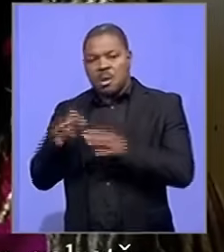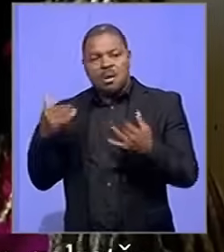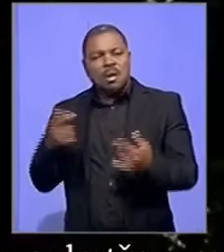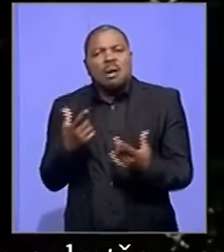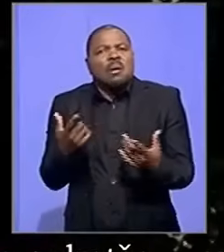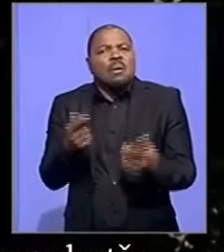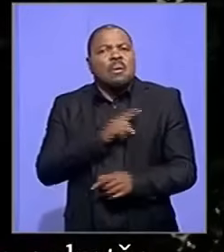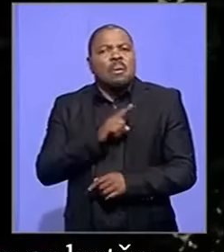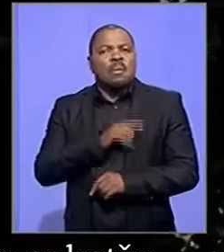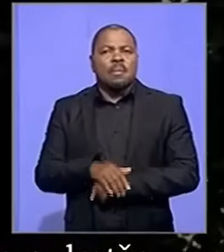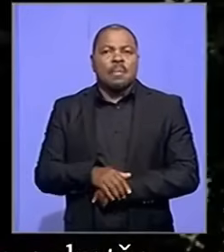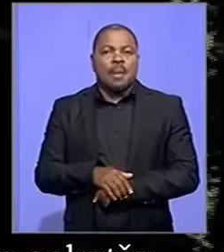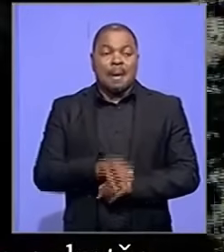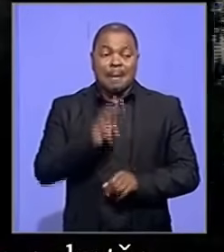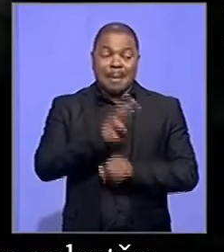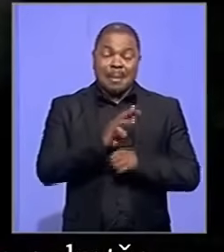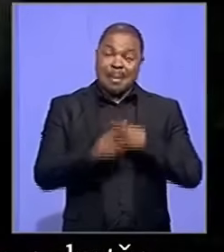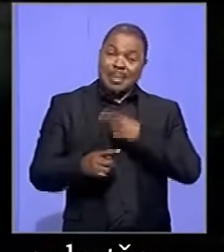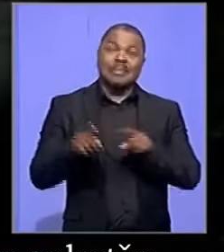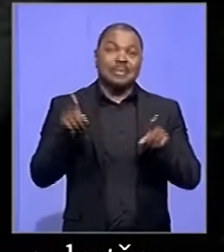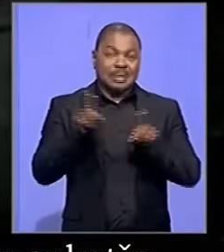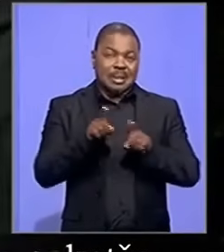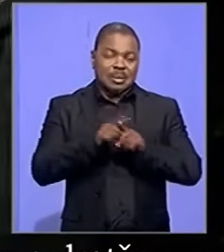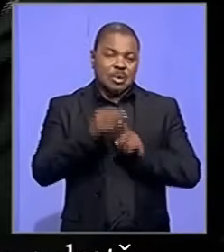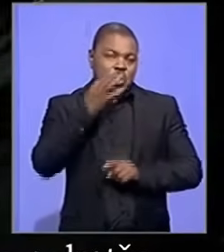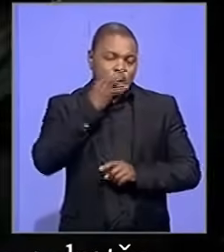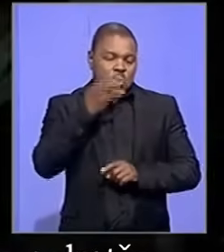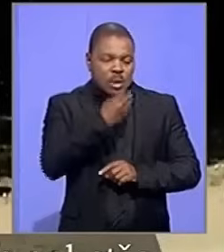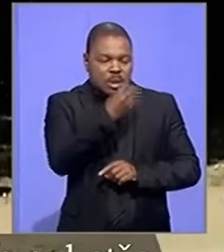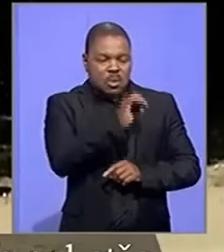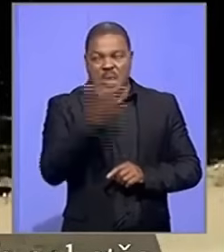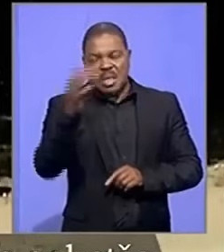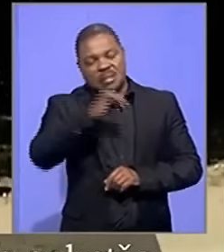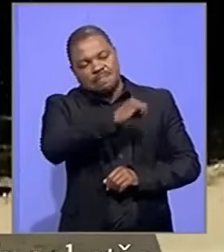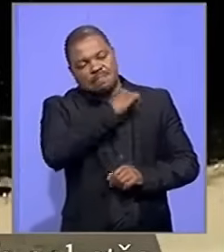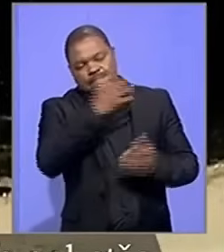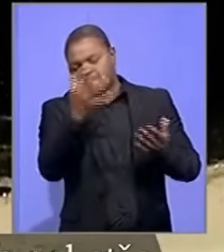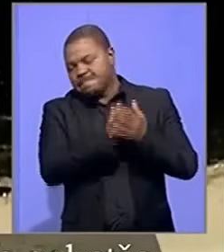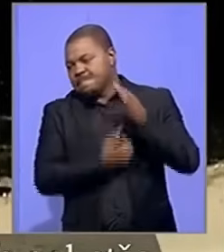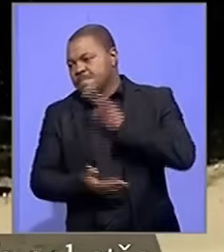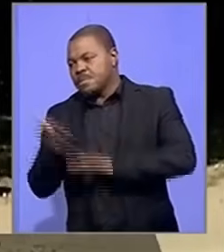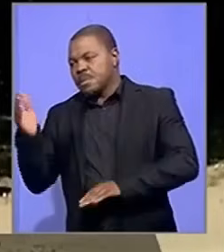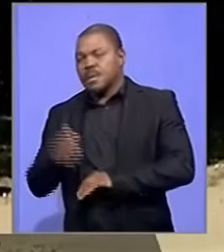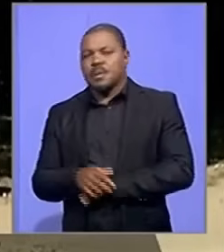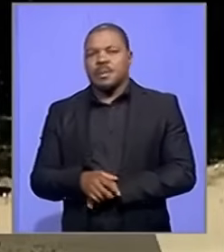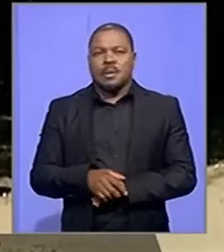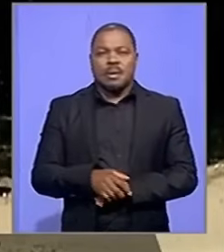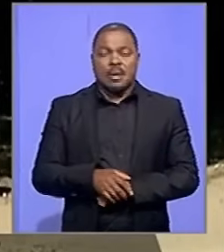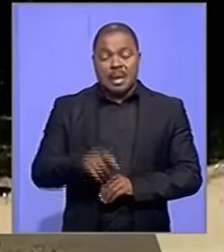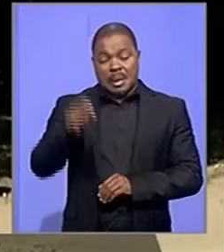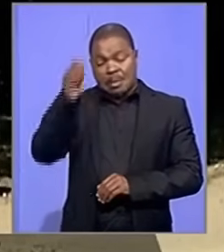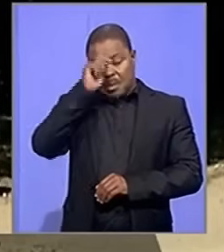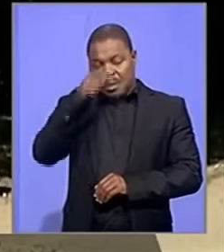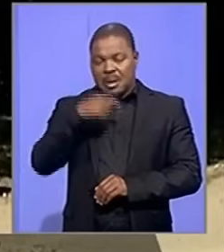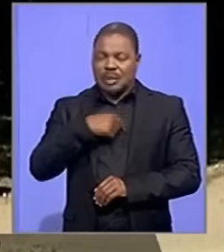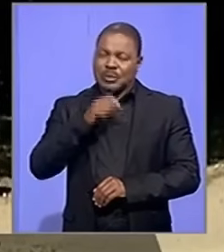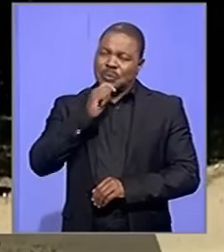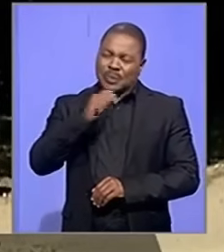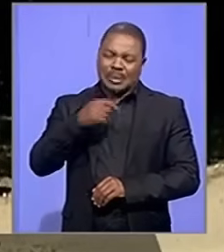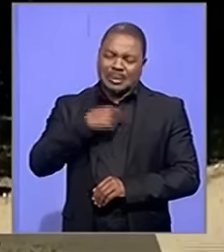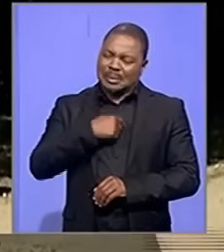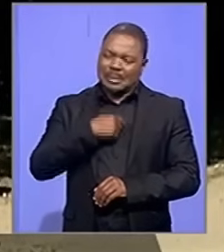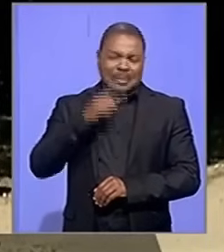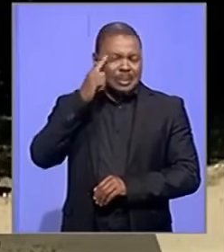dirang ke Meyo le ena a re ngwana wa gagwe o tshotswe ka dikgoka. Moshimane le tsa santho ba tsa go wena o nantsintse